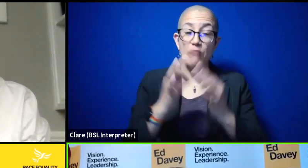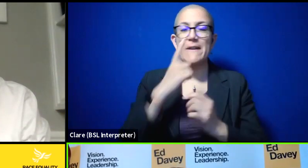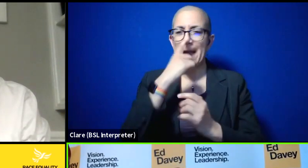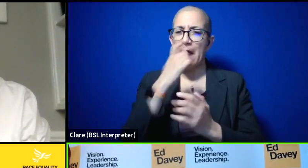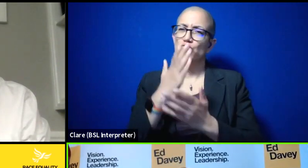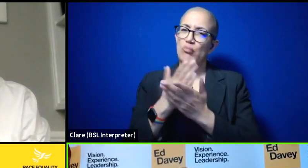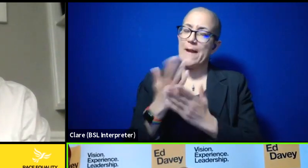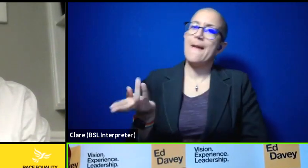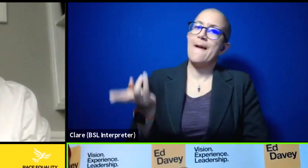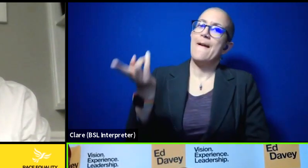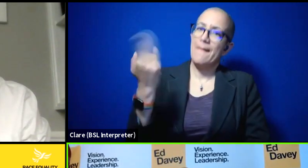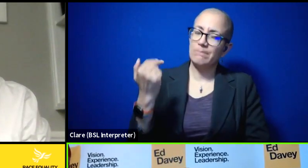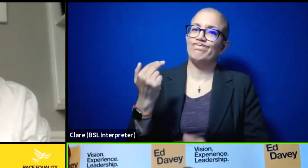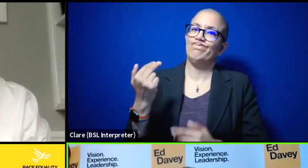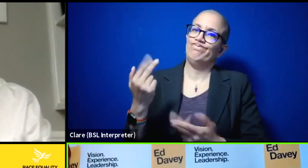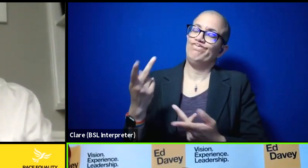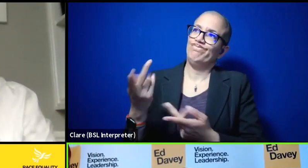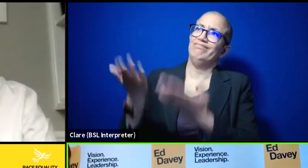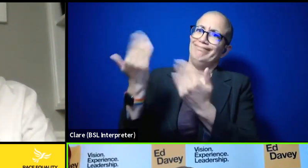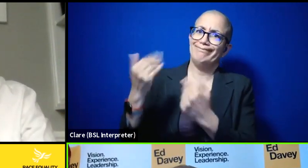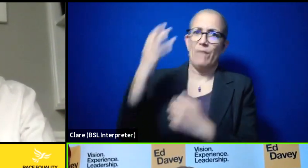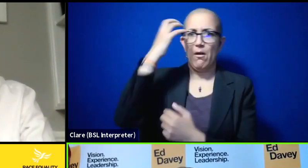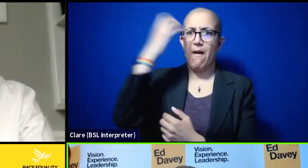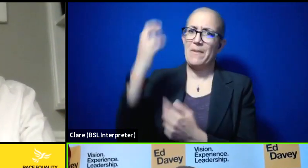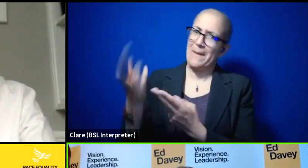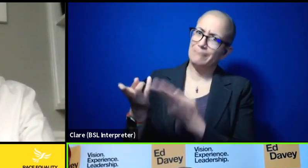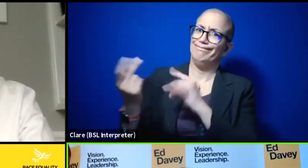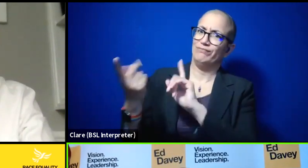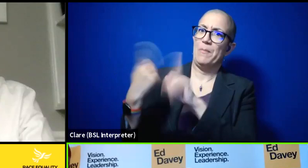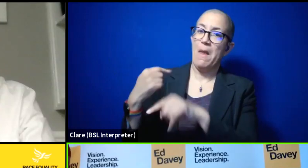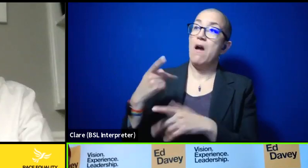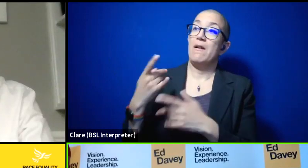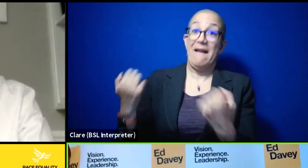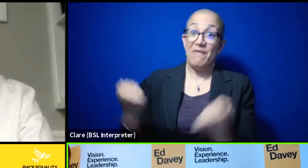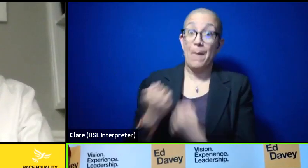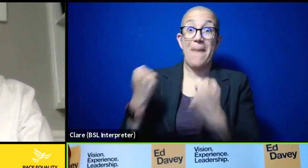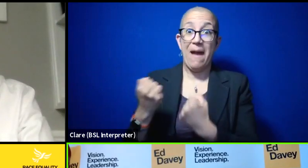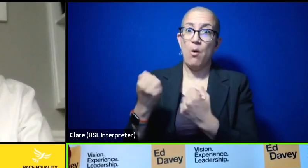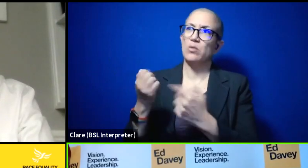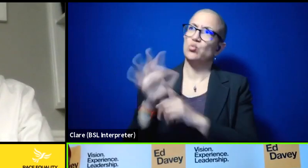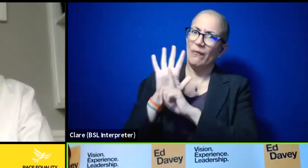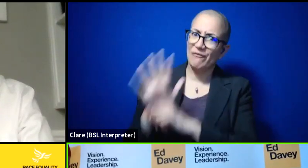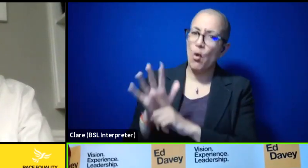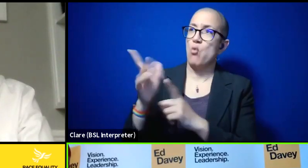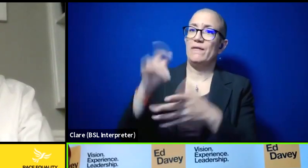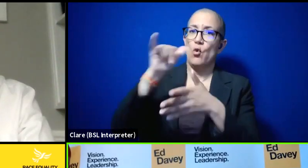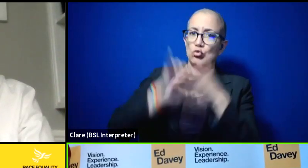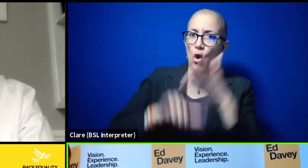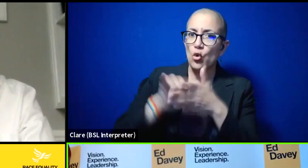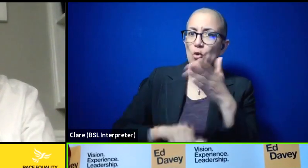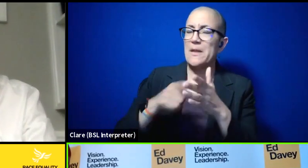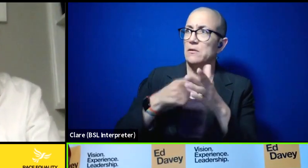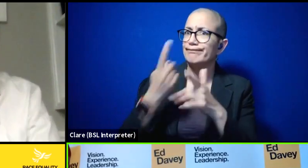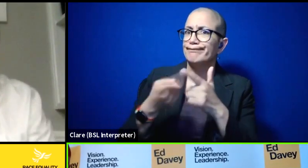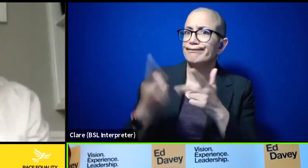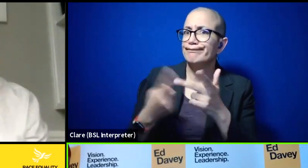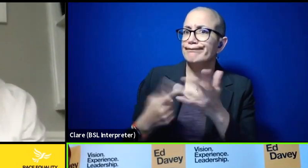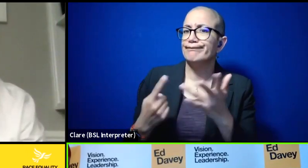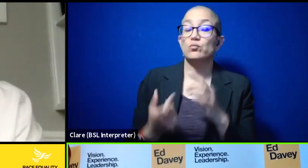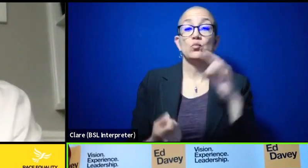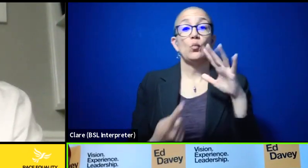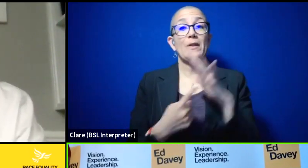to account, because it has the powers to force people to get documents. And one of the key issues in that has to be